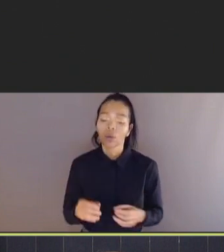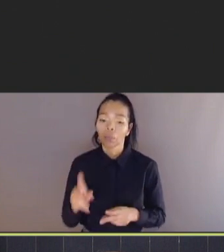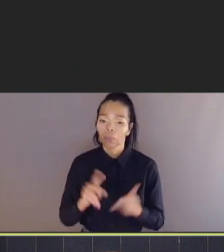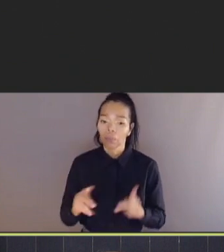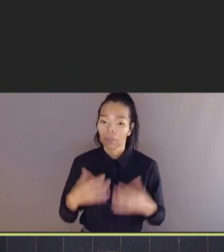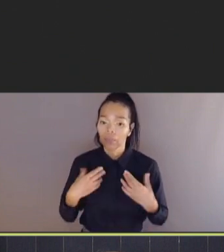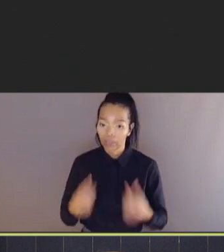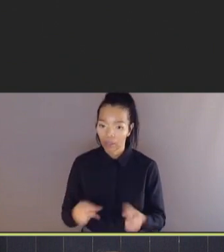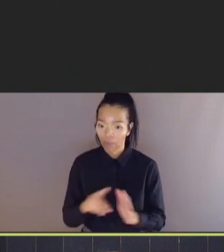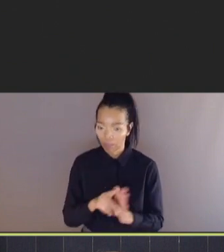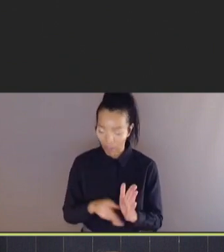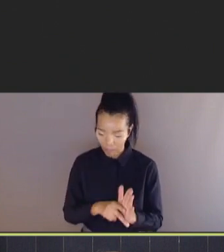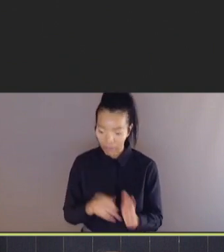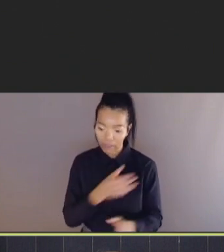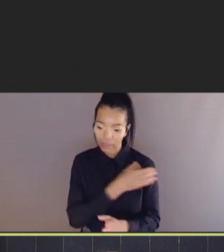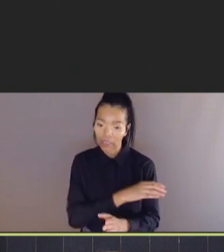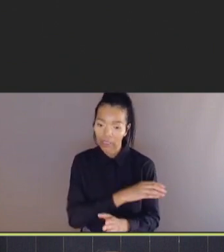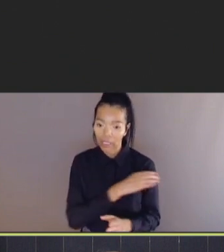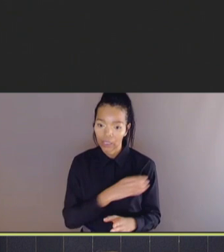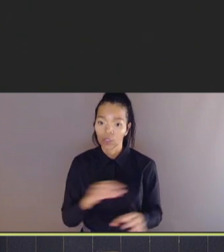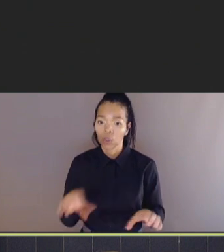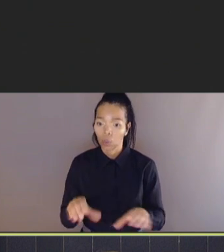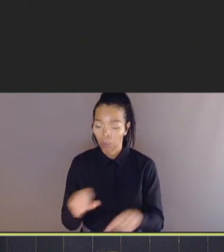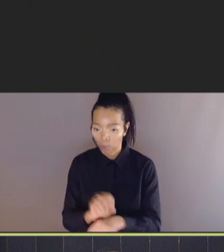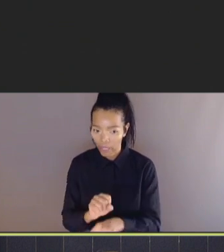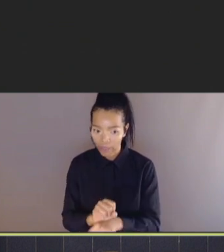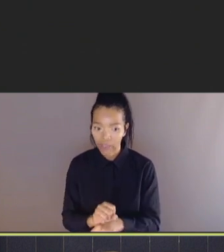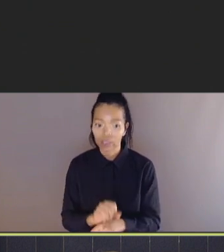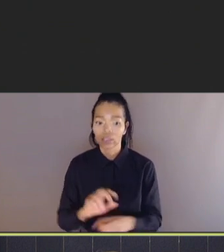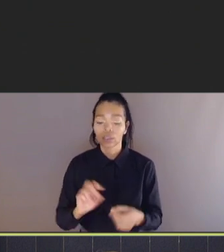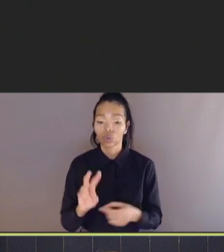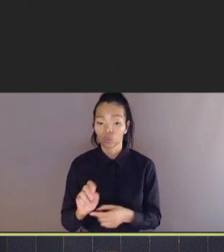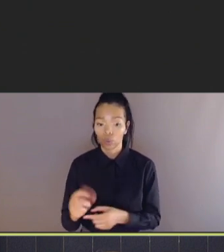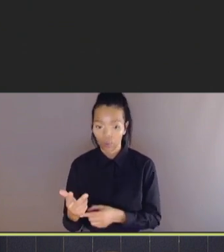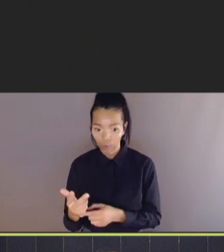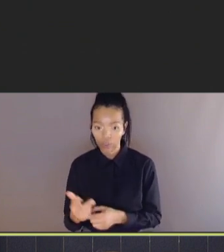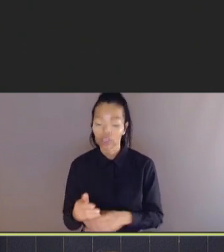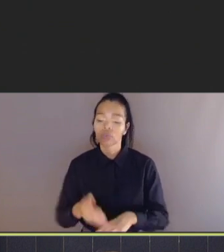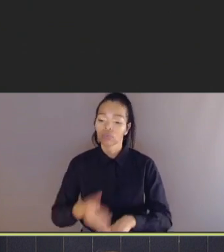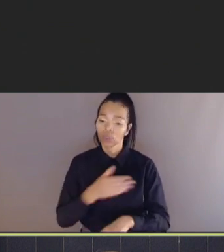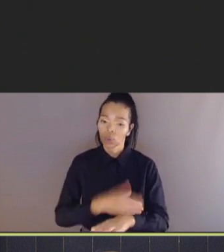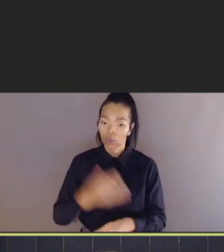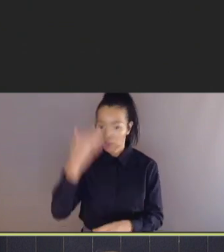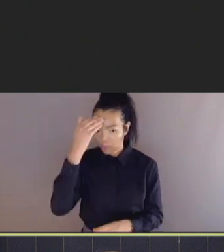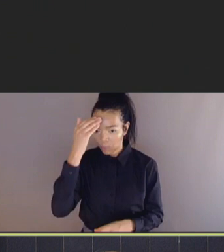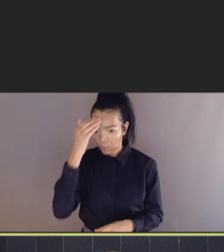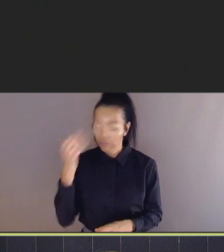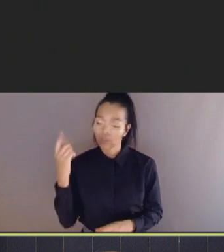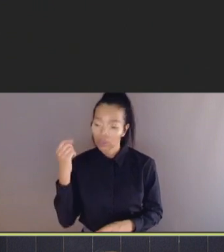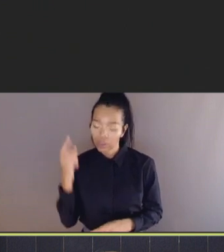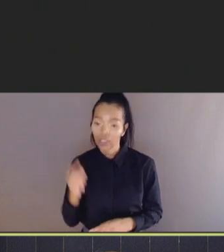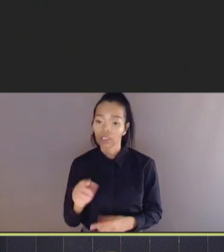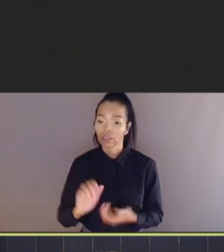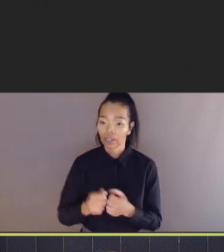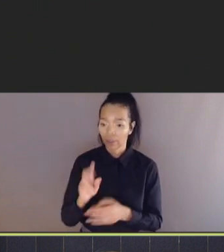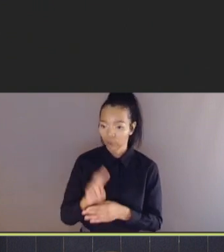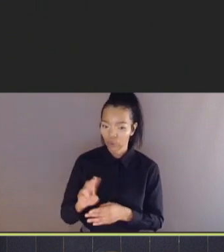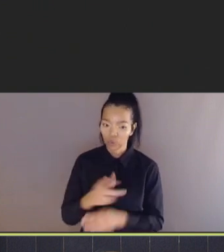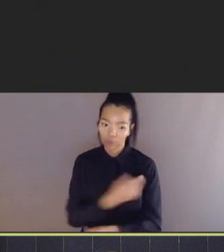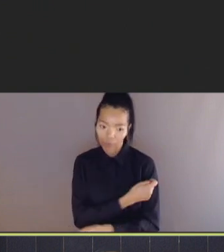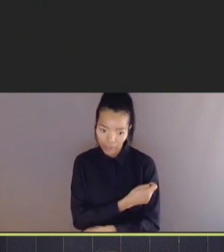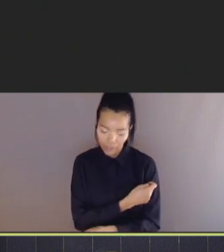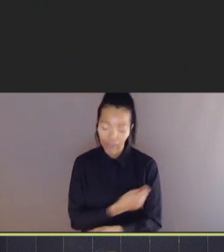And objective 2.3 is to increase awareness, understanding, and usability of the vaccine safety system for